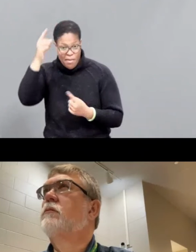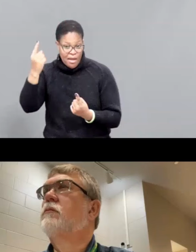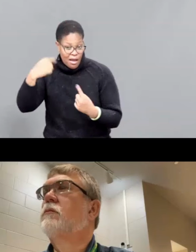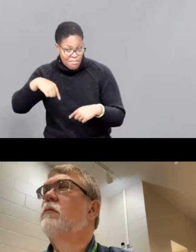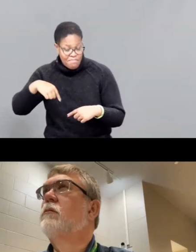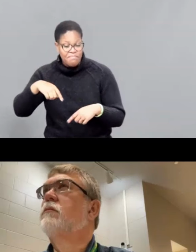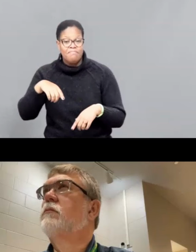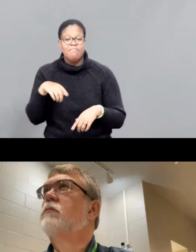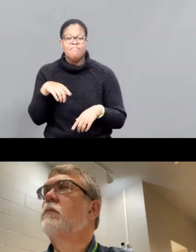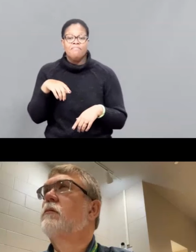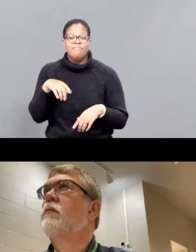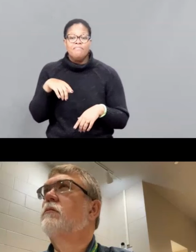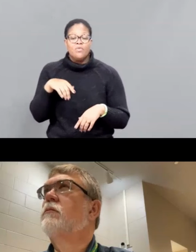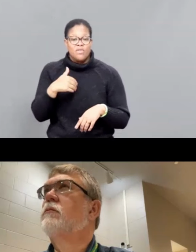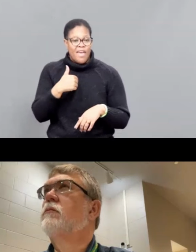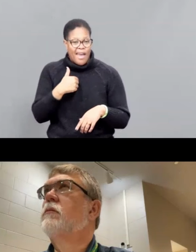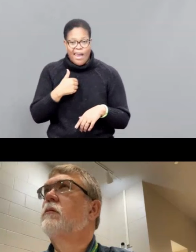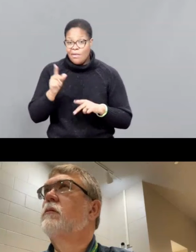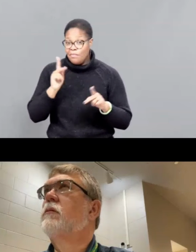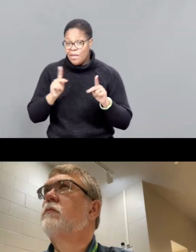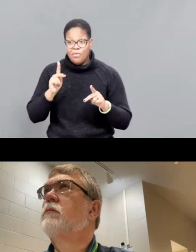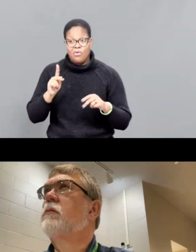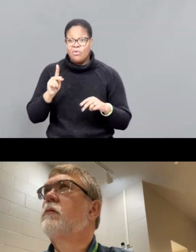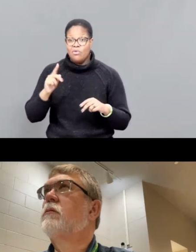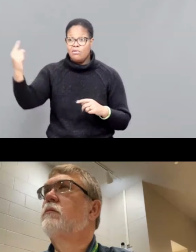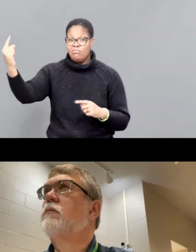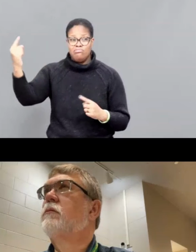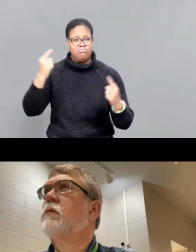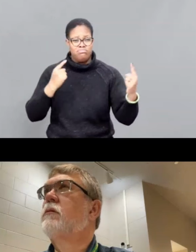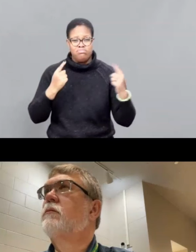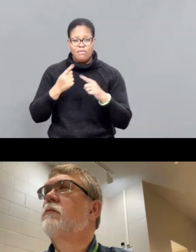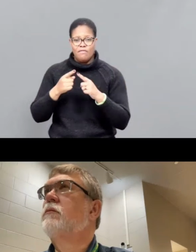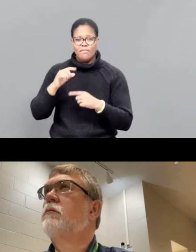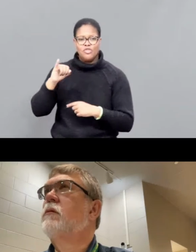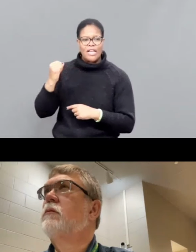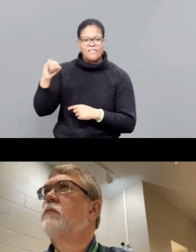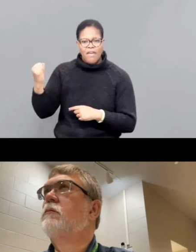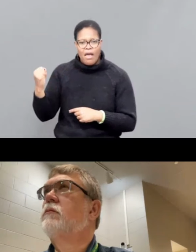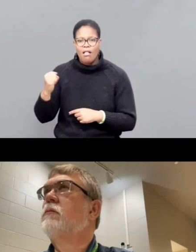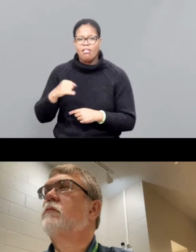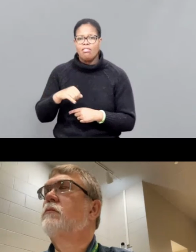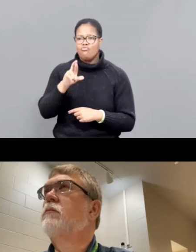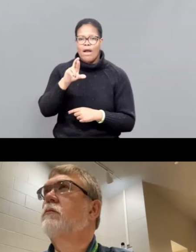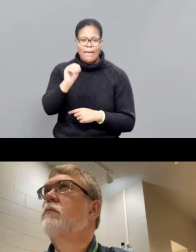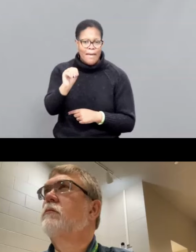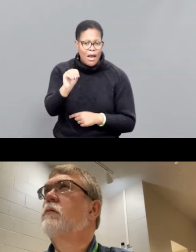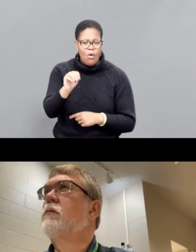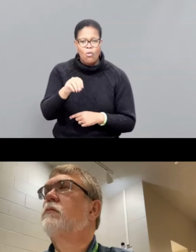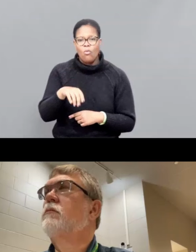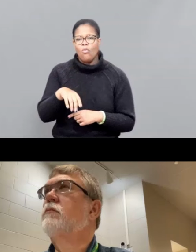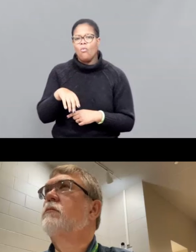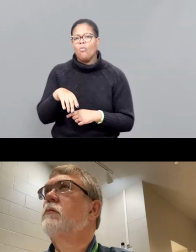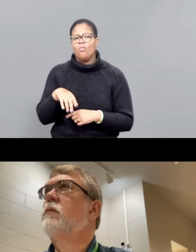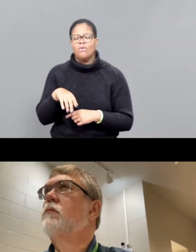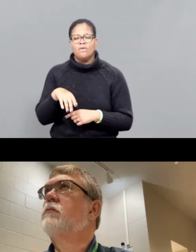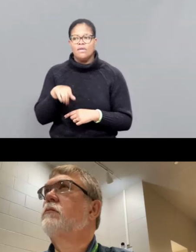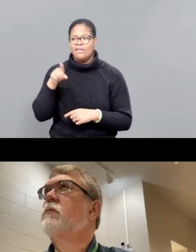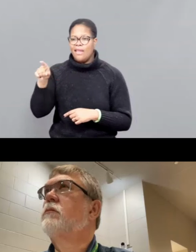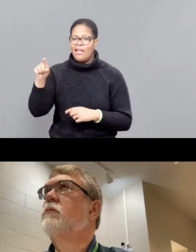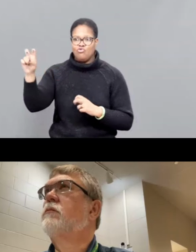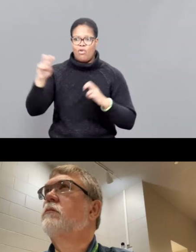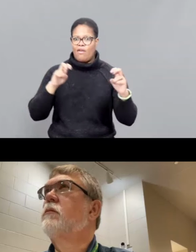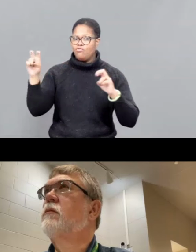in Wilson. We've had folks coming all the way from Jacksonville, Rocky Mount. They travel